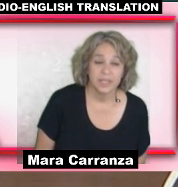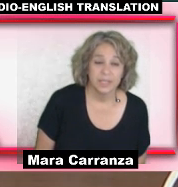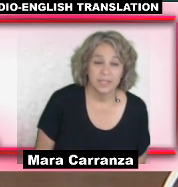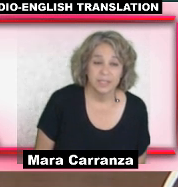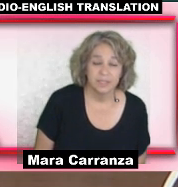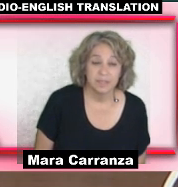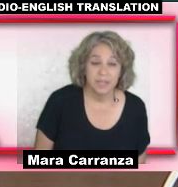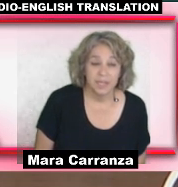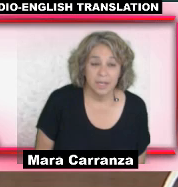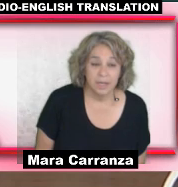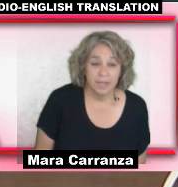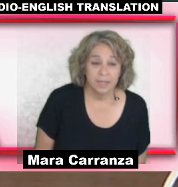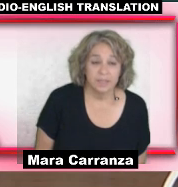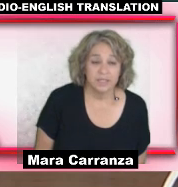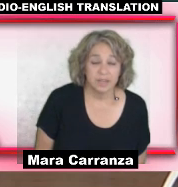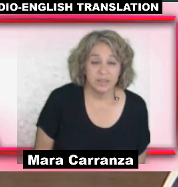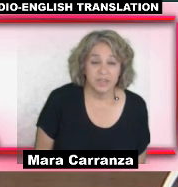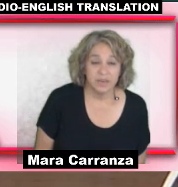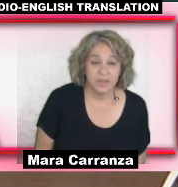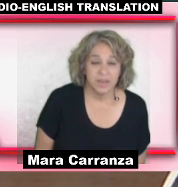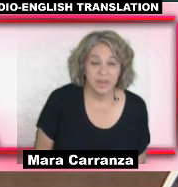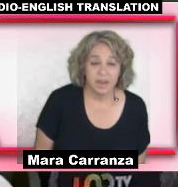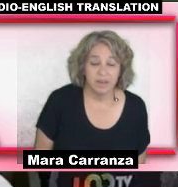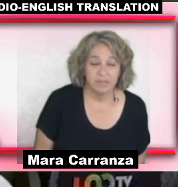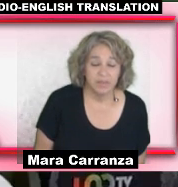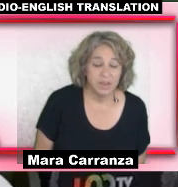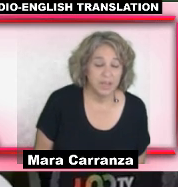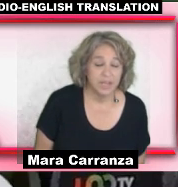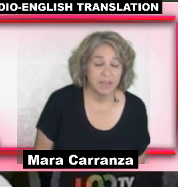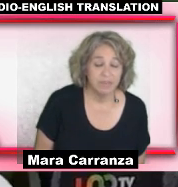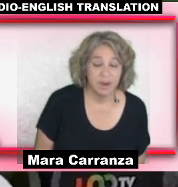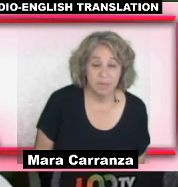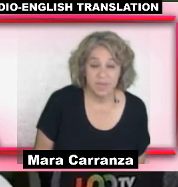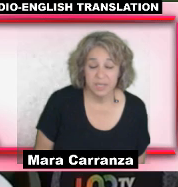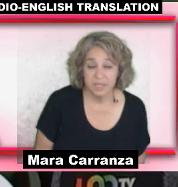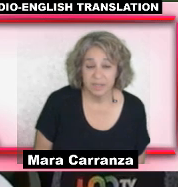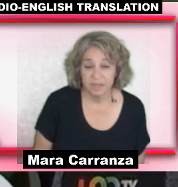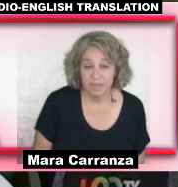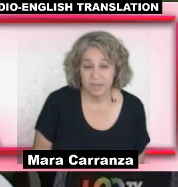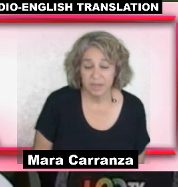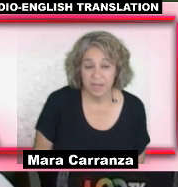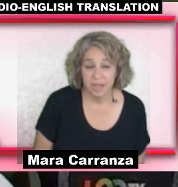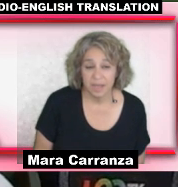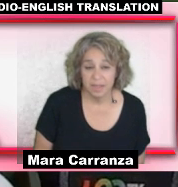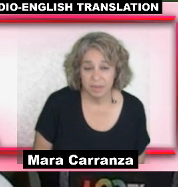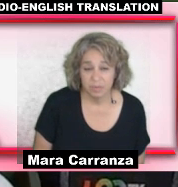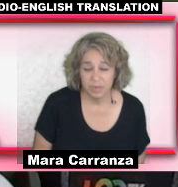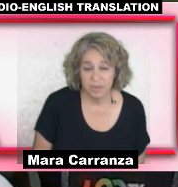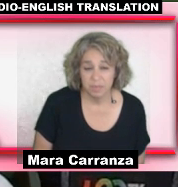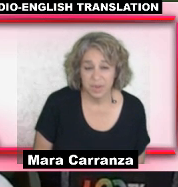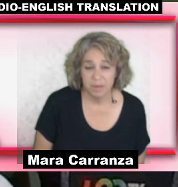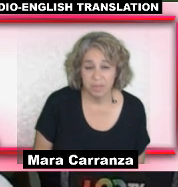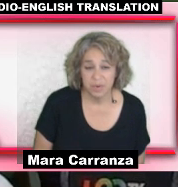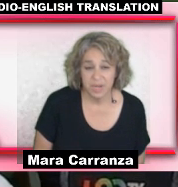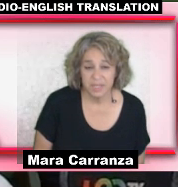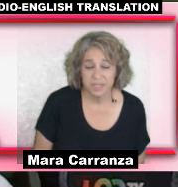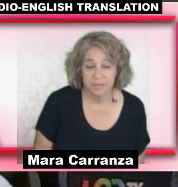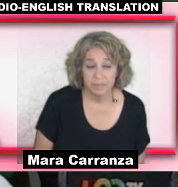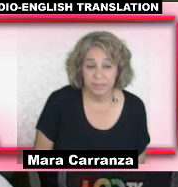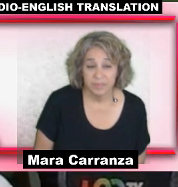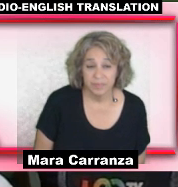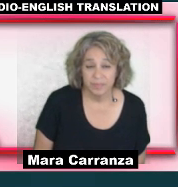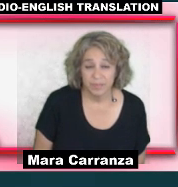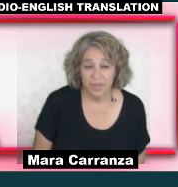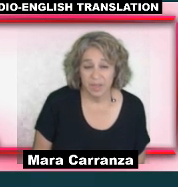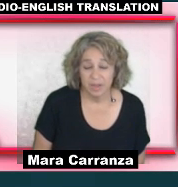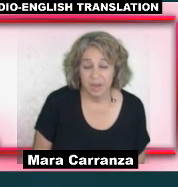el secretario, the secretary ambiente, of con la secretaria environment de Marina, que nos ayuda mucho, and with the Marines